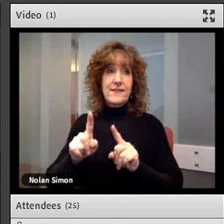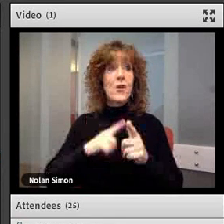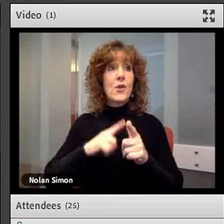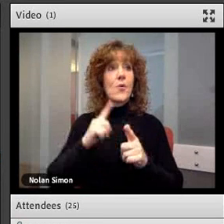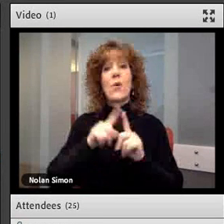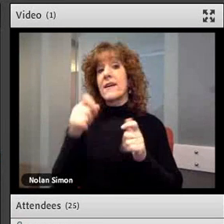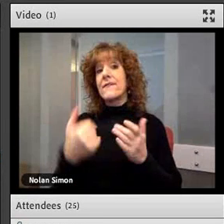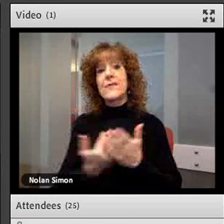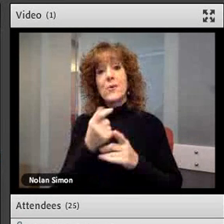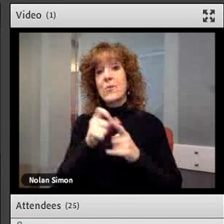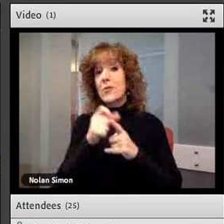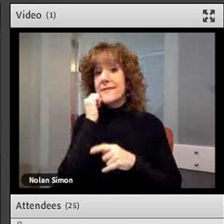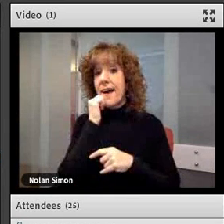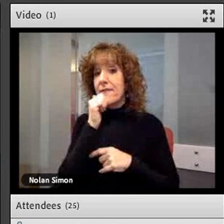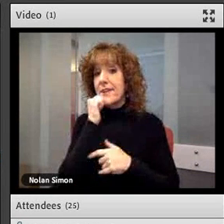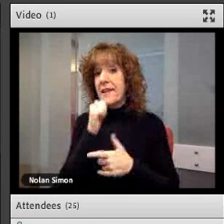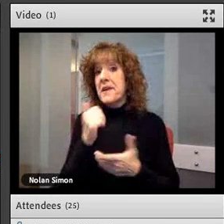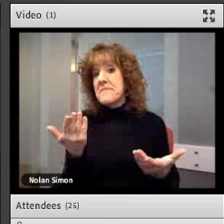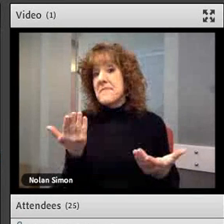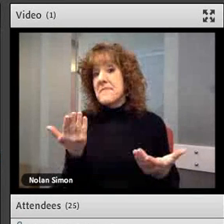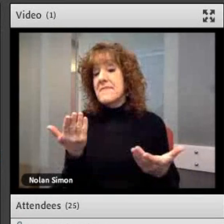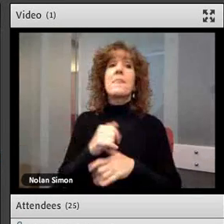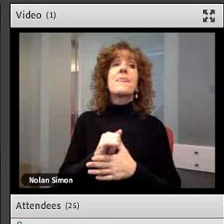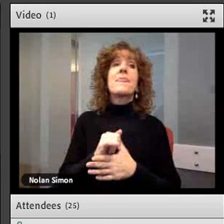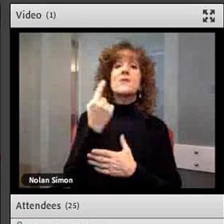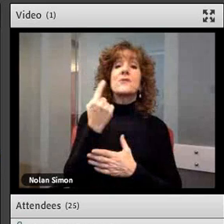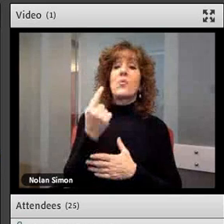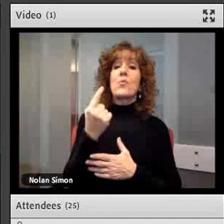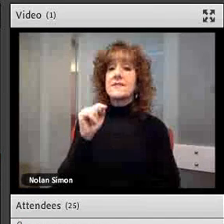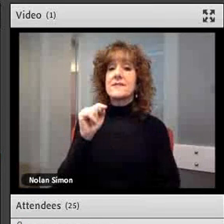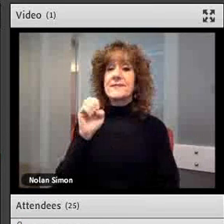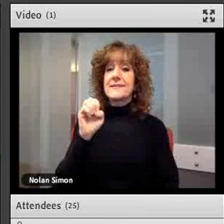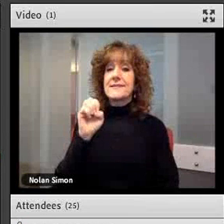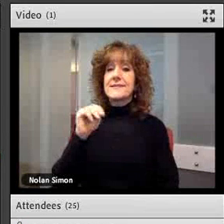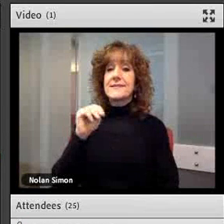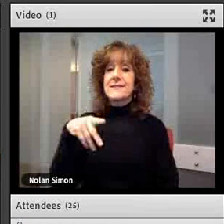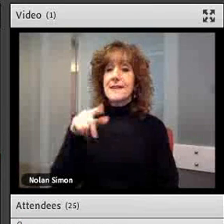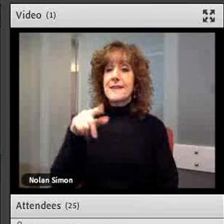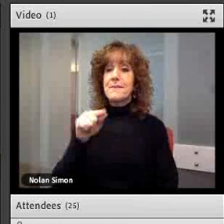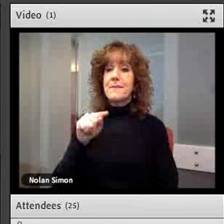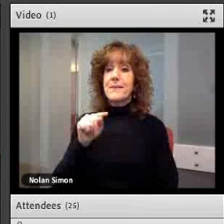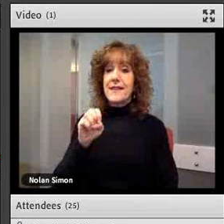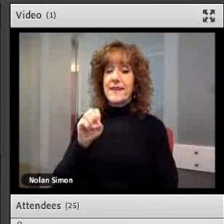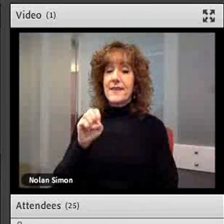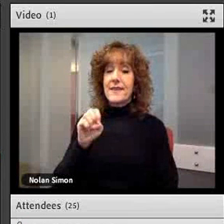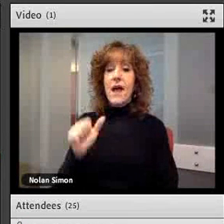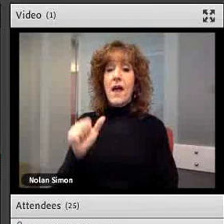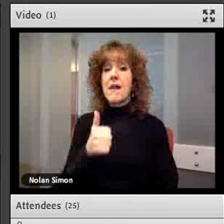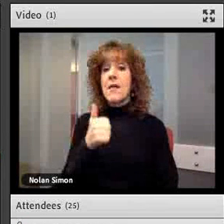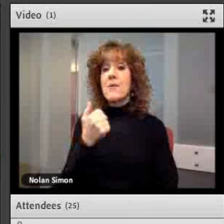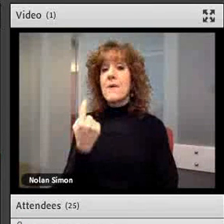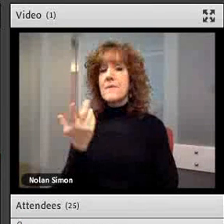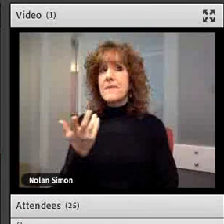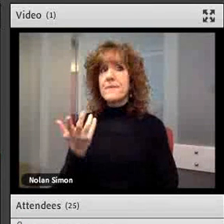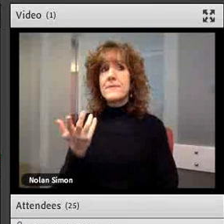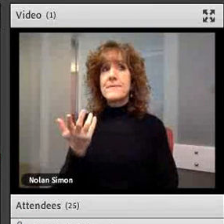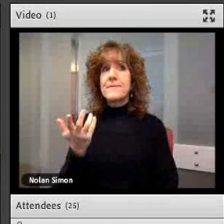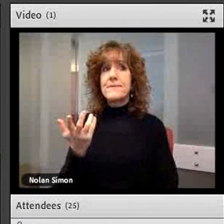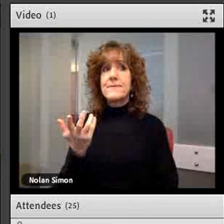Or give them new words every day. So that's one of the templates. And then another template